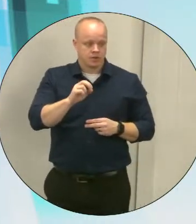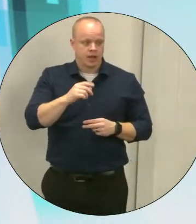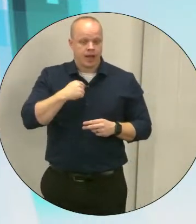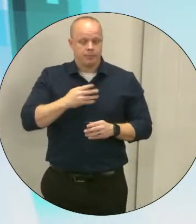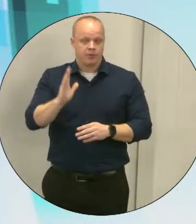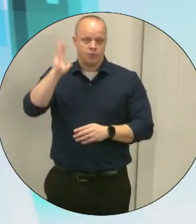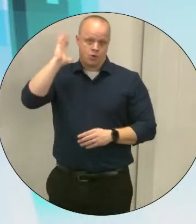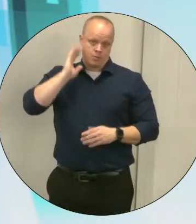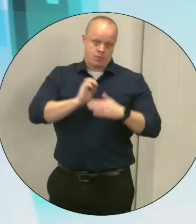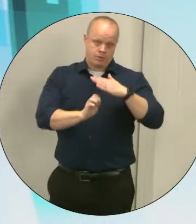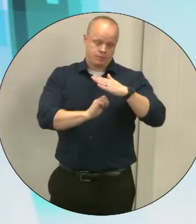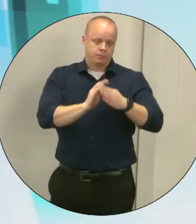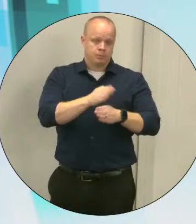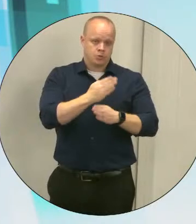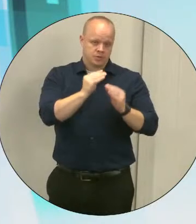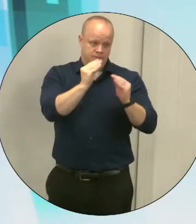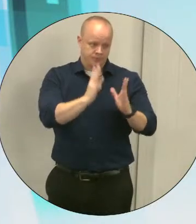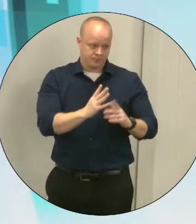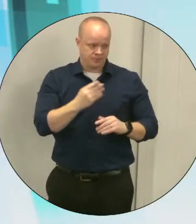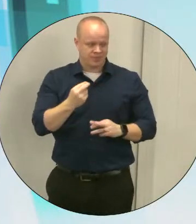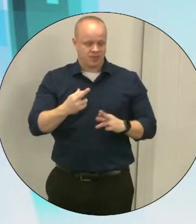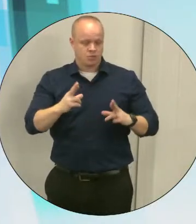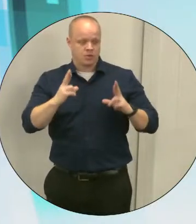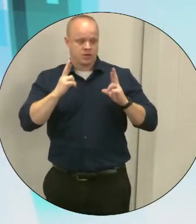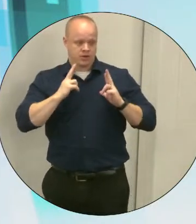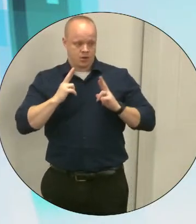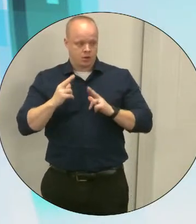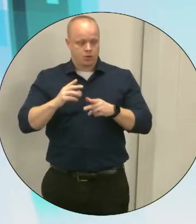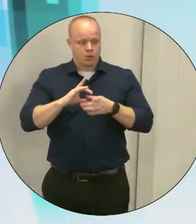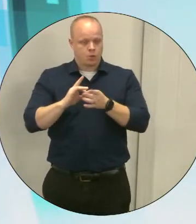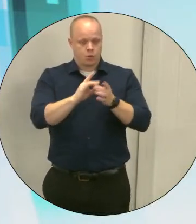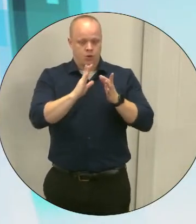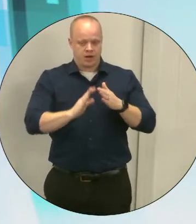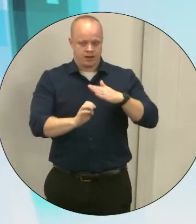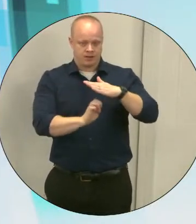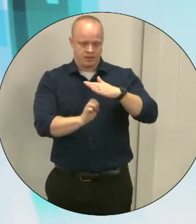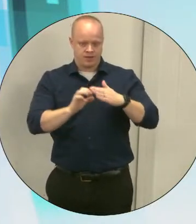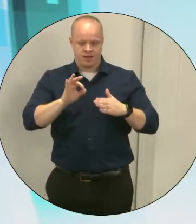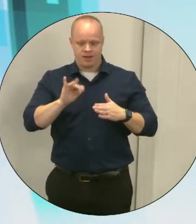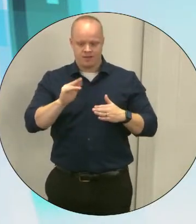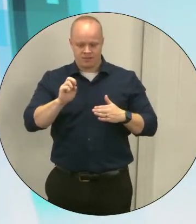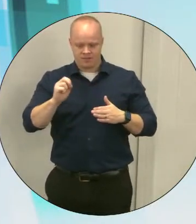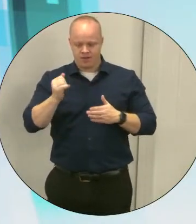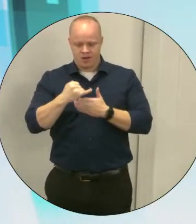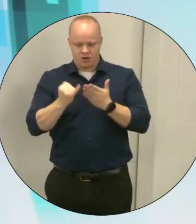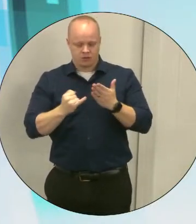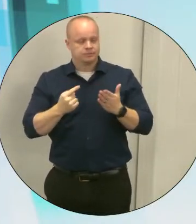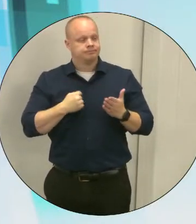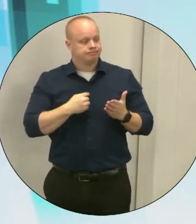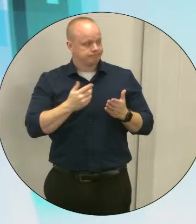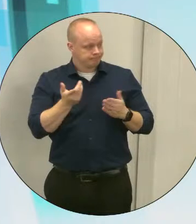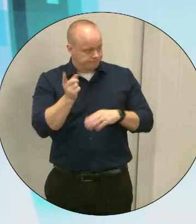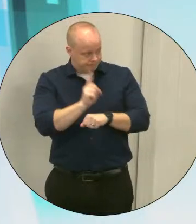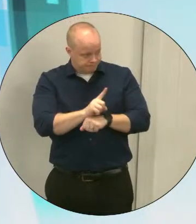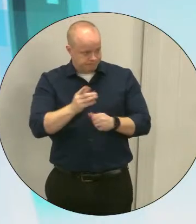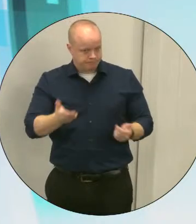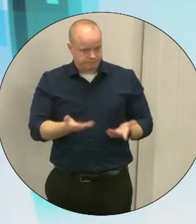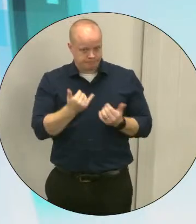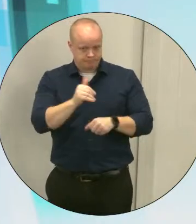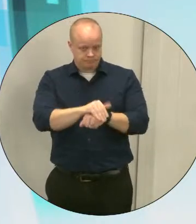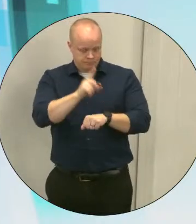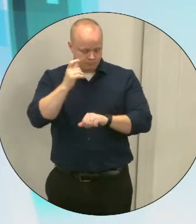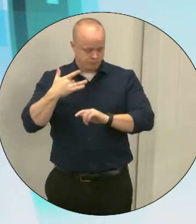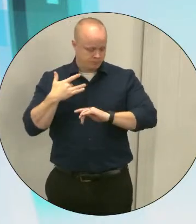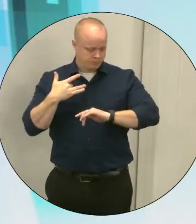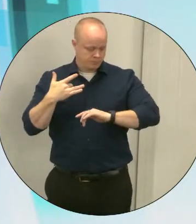former elementary music teacher and the retired coordinator of elementary fine arts. I am addressing you tonight because of a concern that